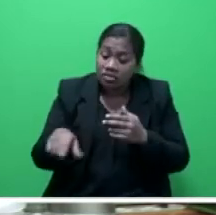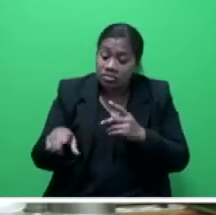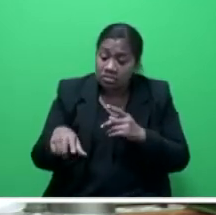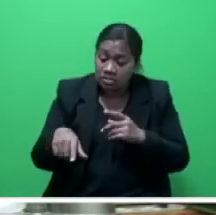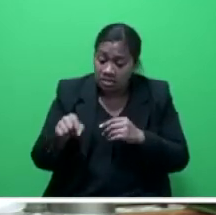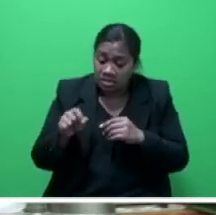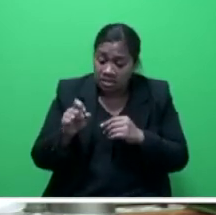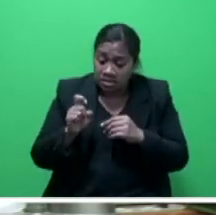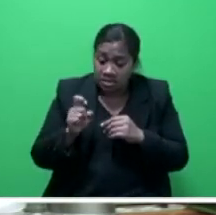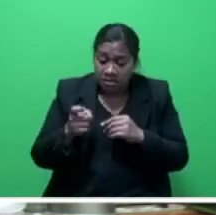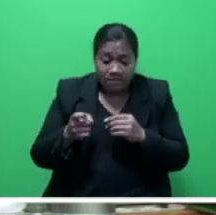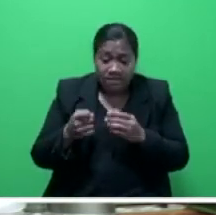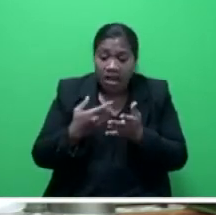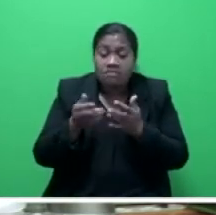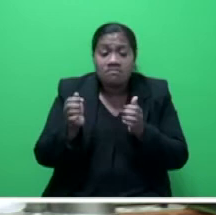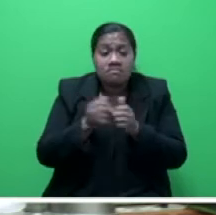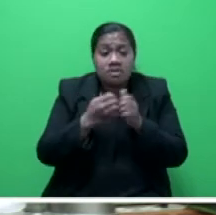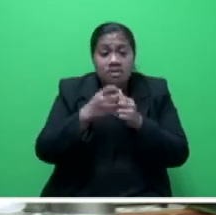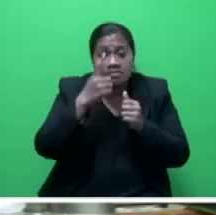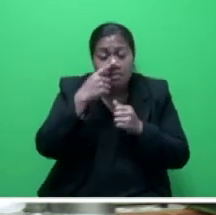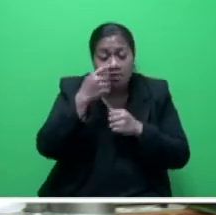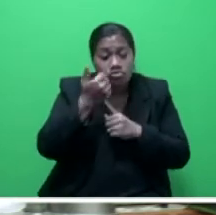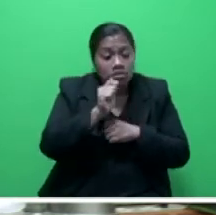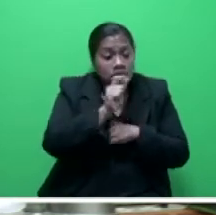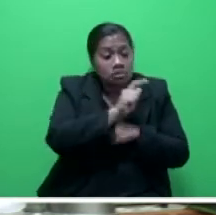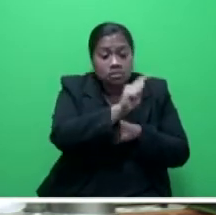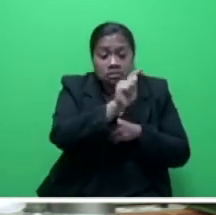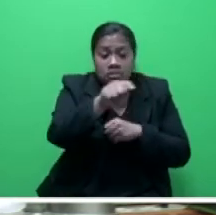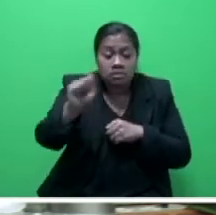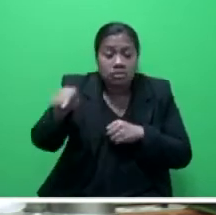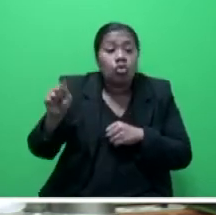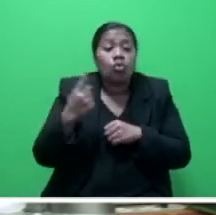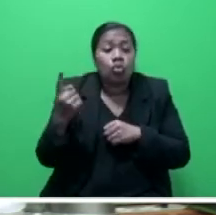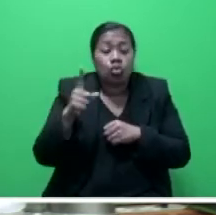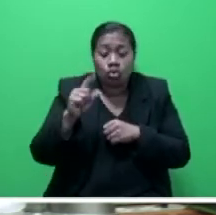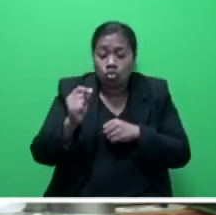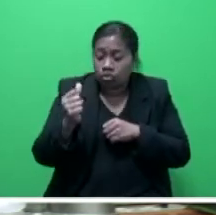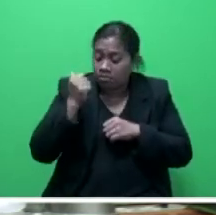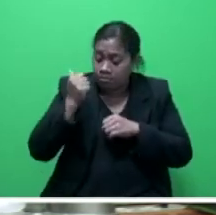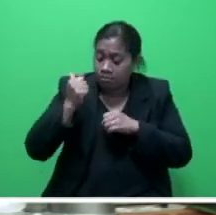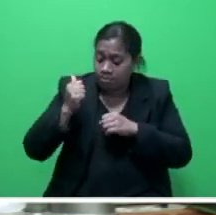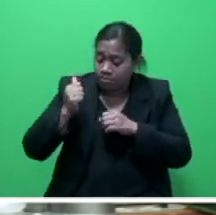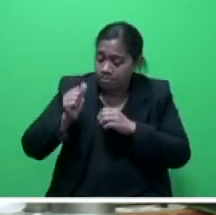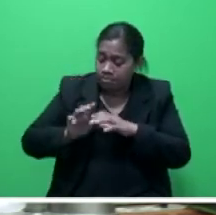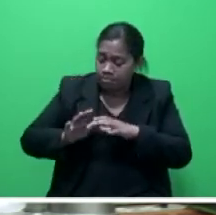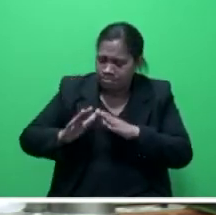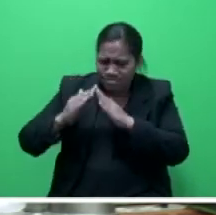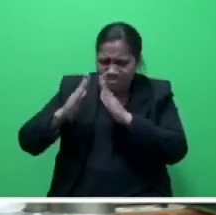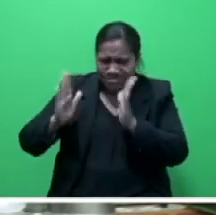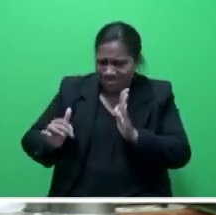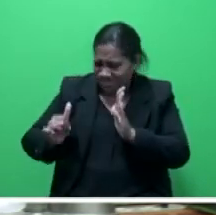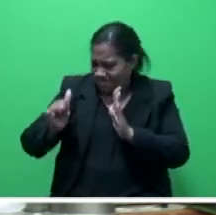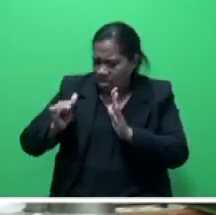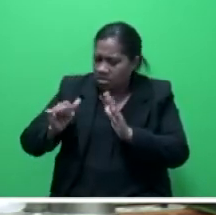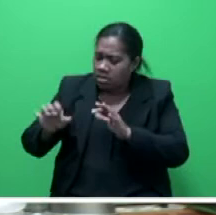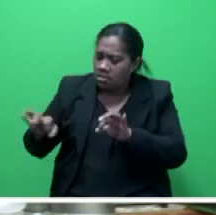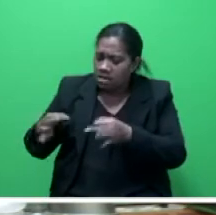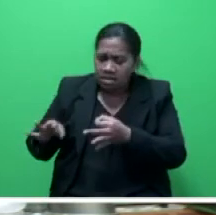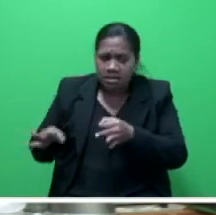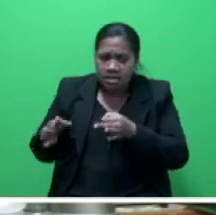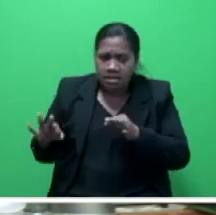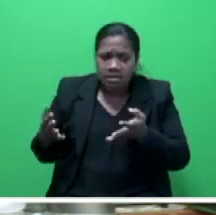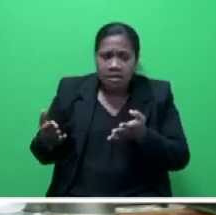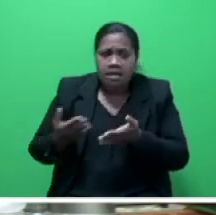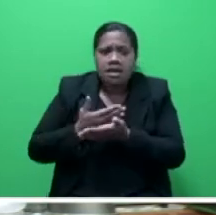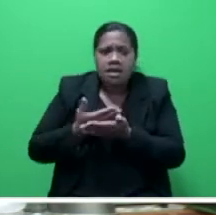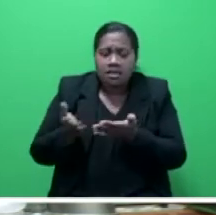the number of households and who are doing backyard gardening, and then the number of times, let's say 4 times in a